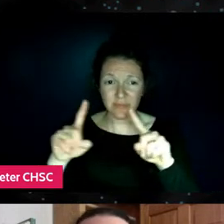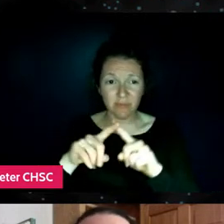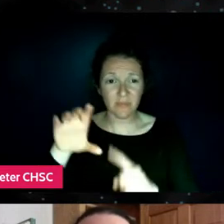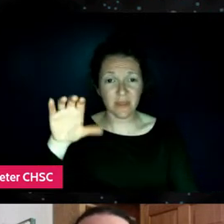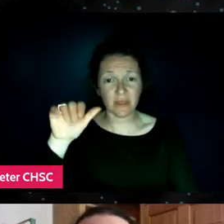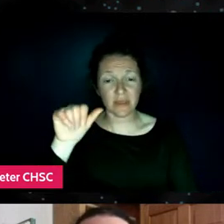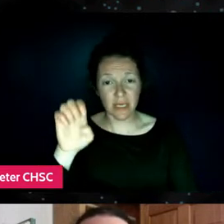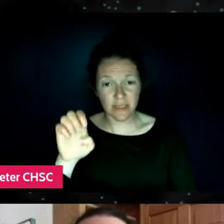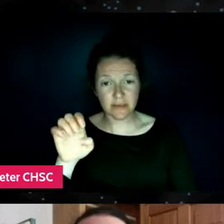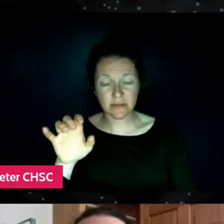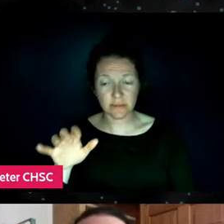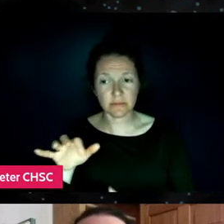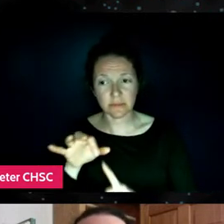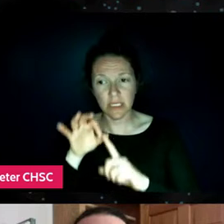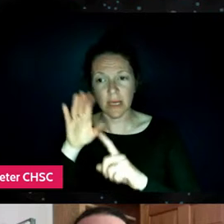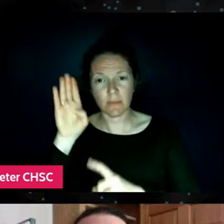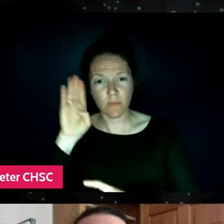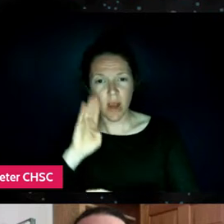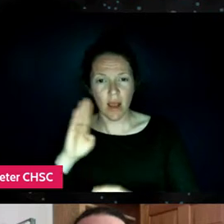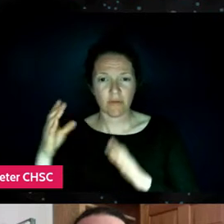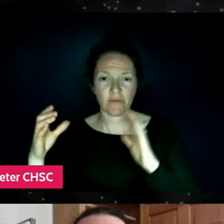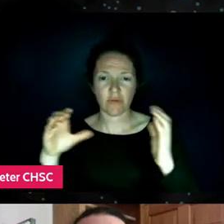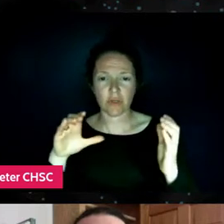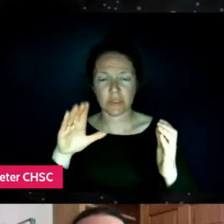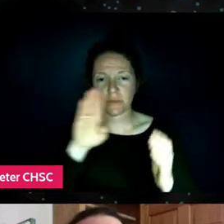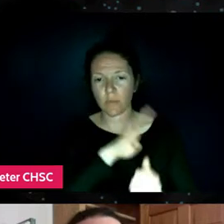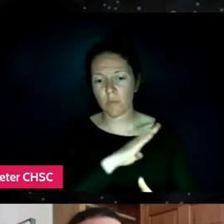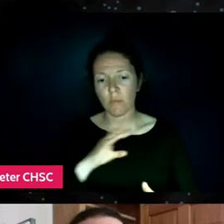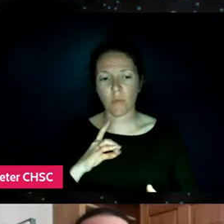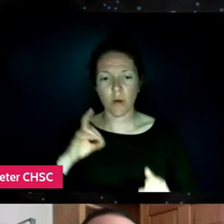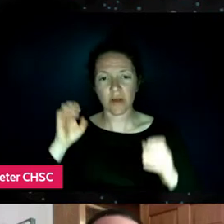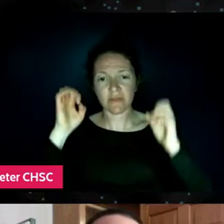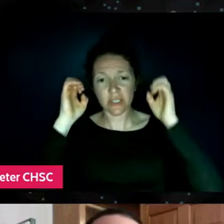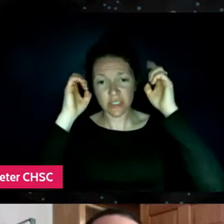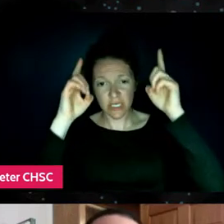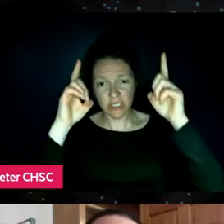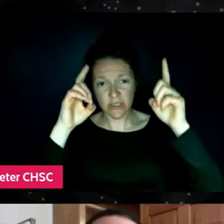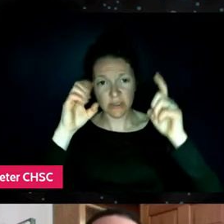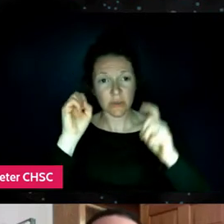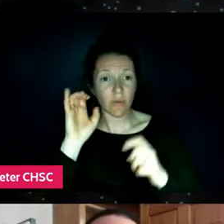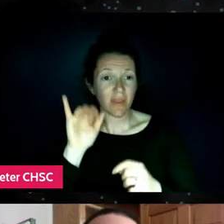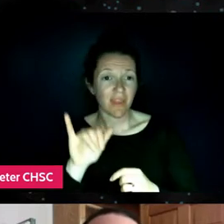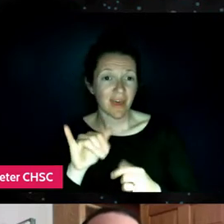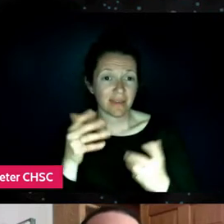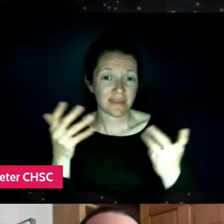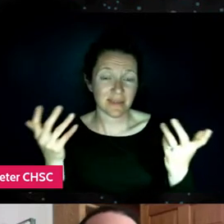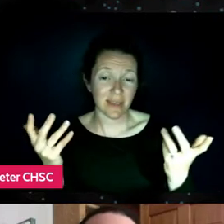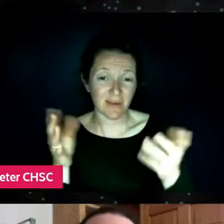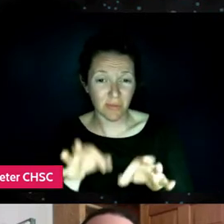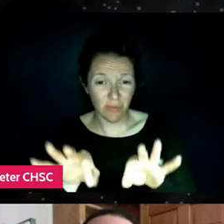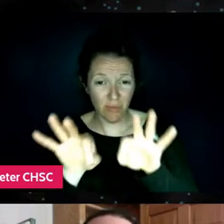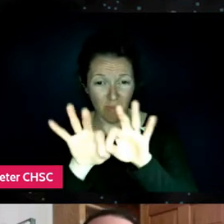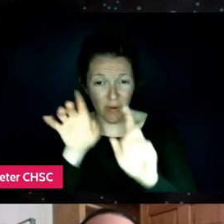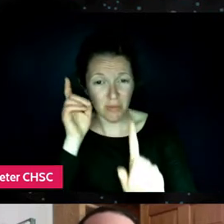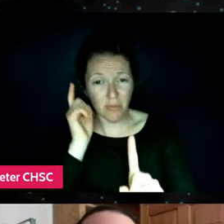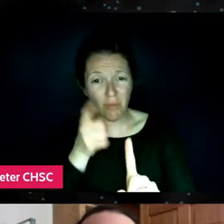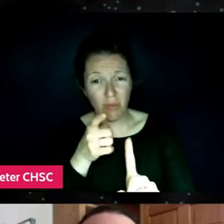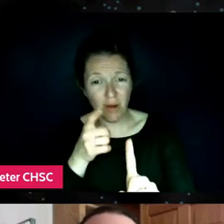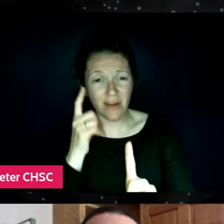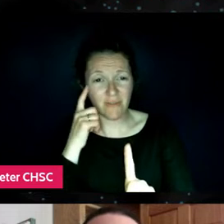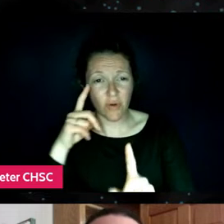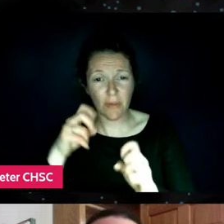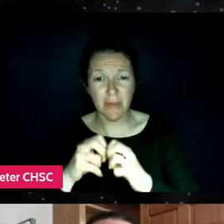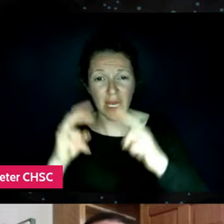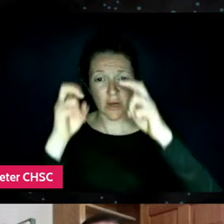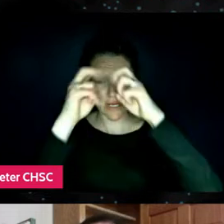including Brown versus Board of Education. And so, you know, that's kind of an important point in terms of the Paris